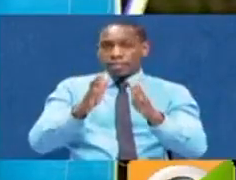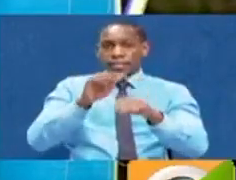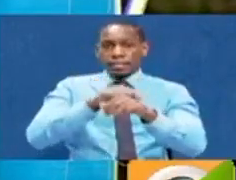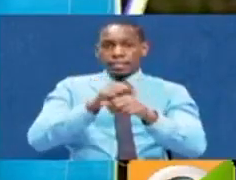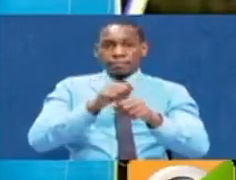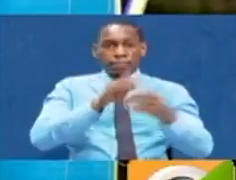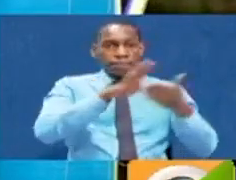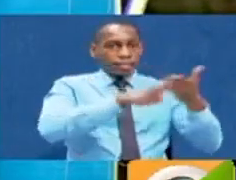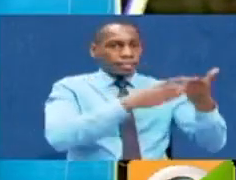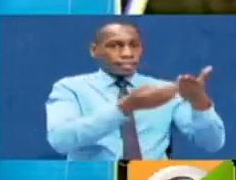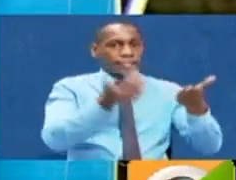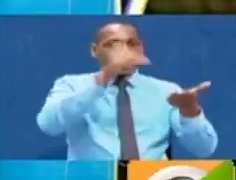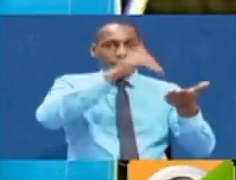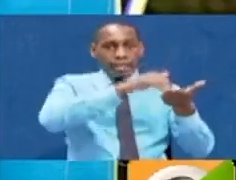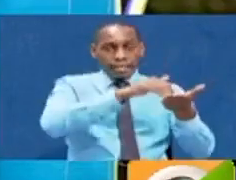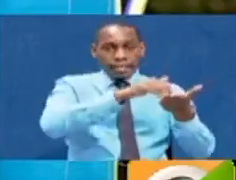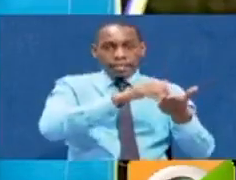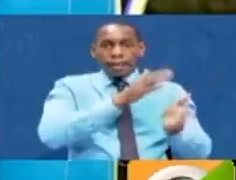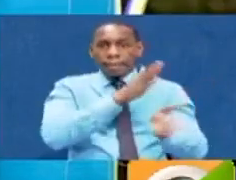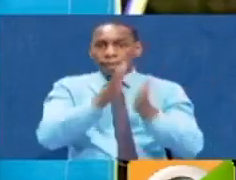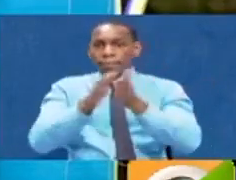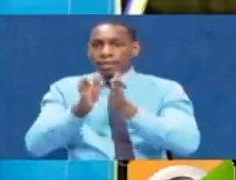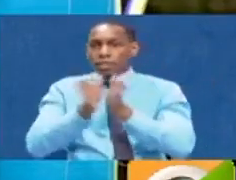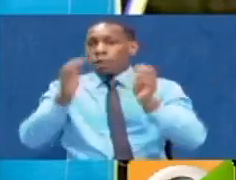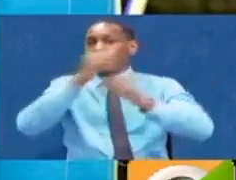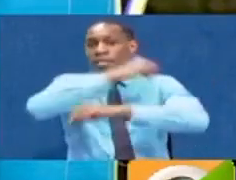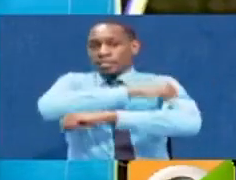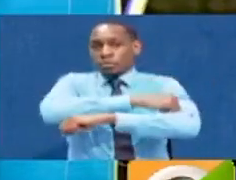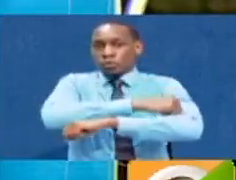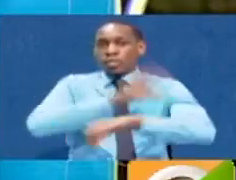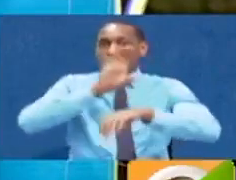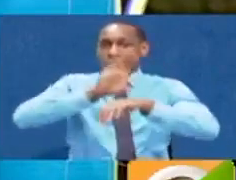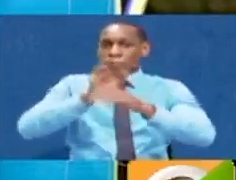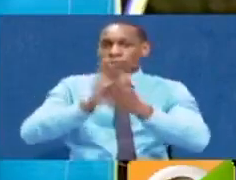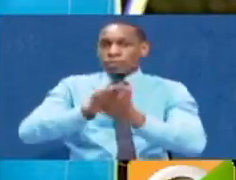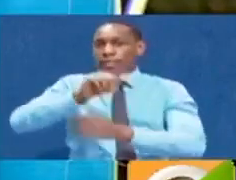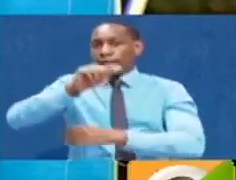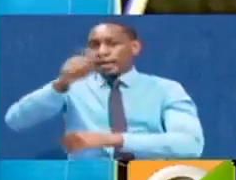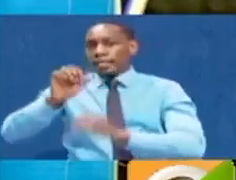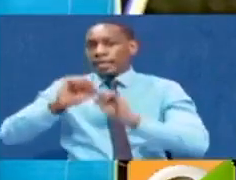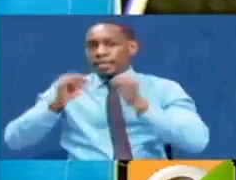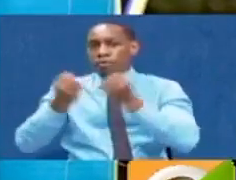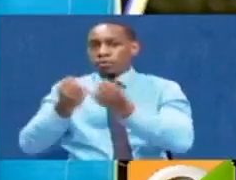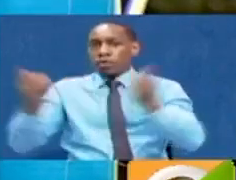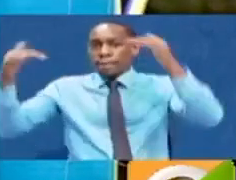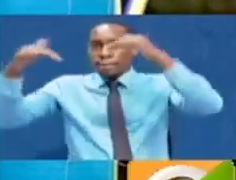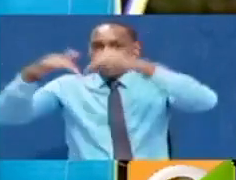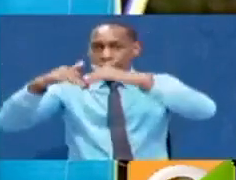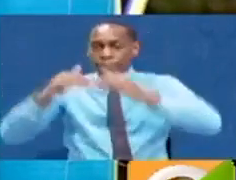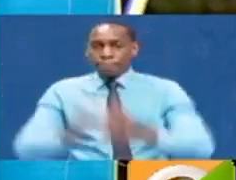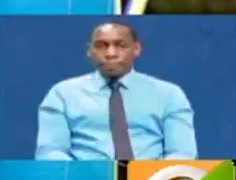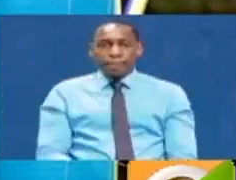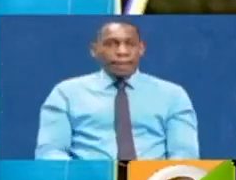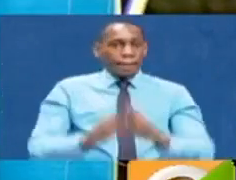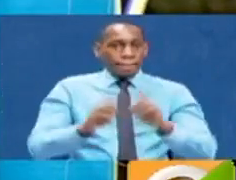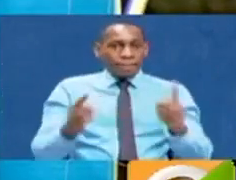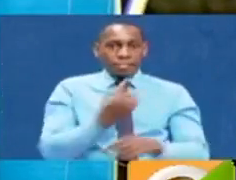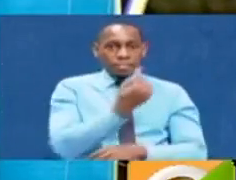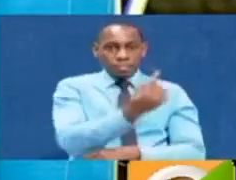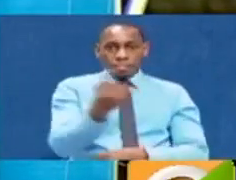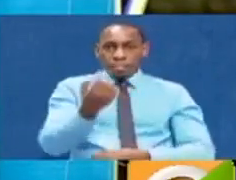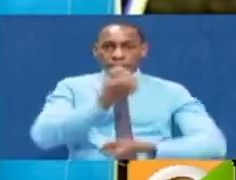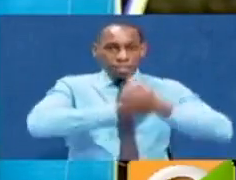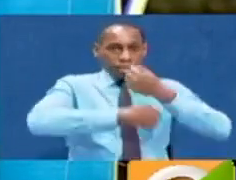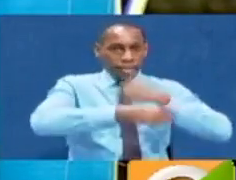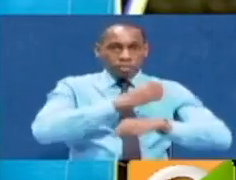doing our remodeling in planning for opening of schools, churches, and other social gatherings. But each measure